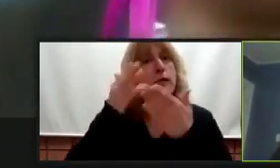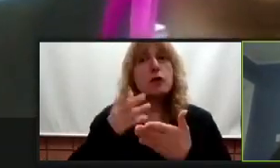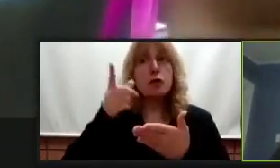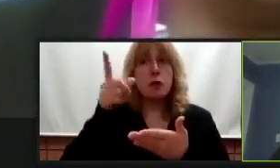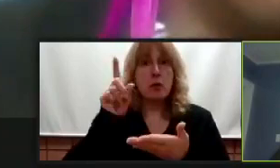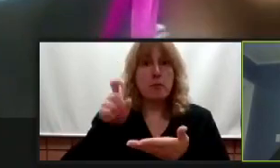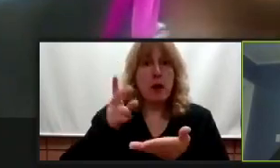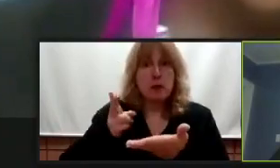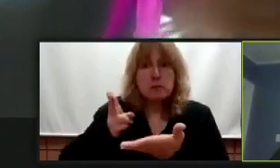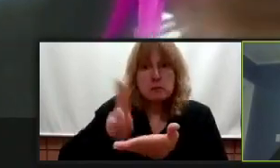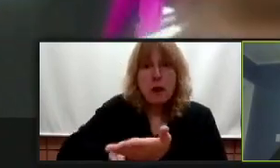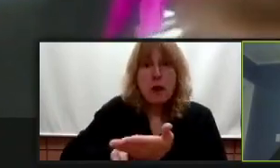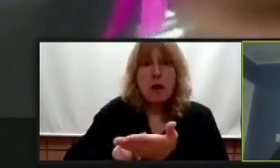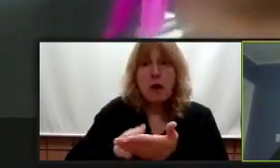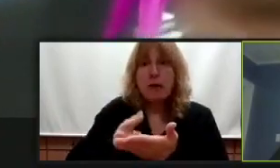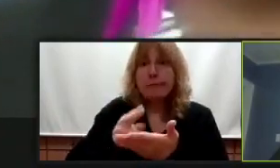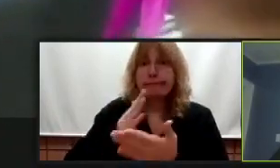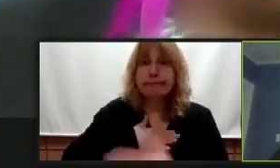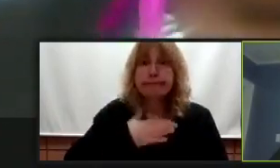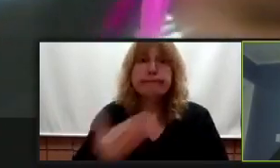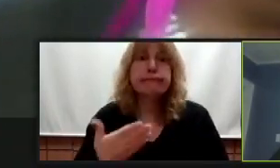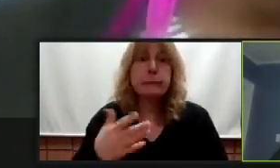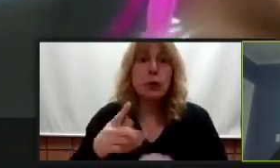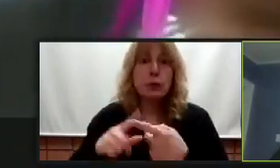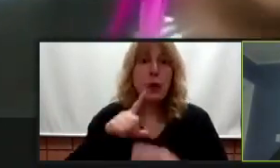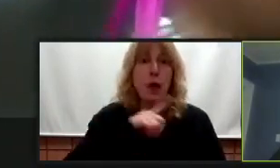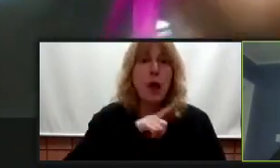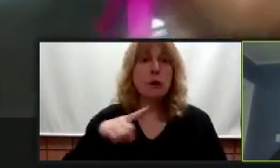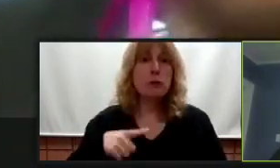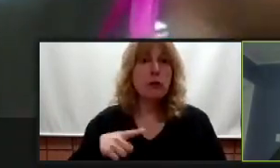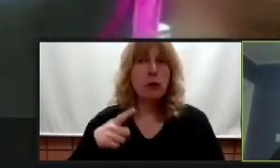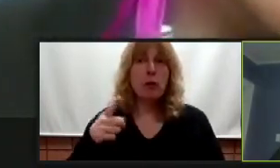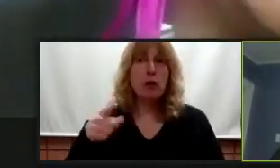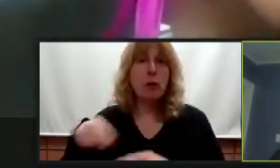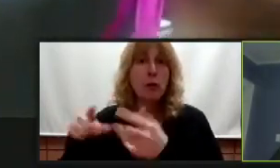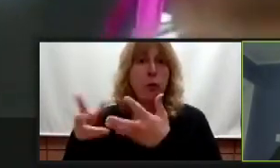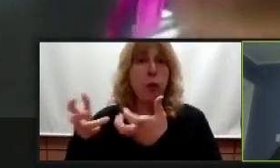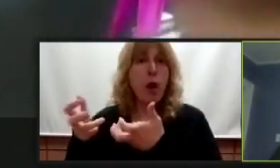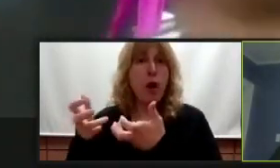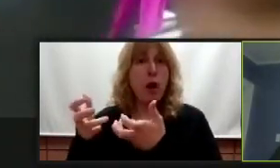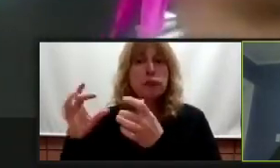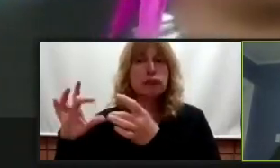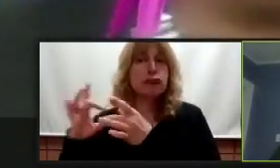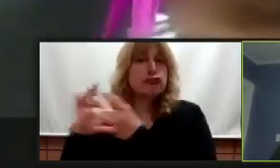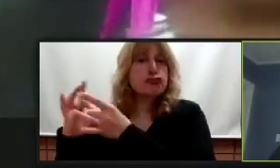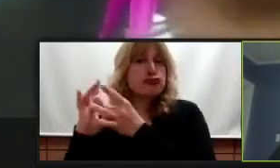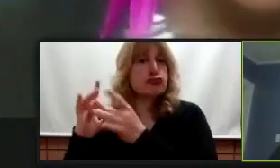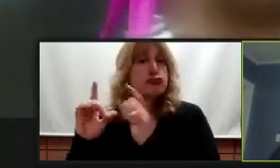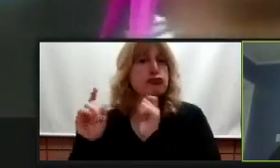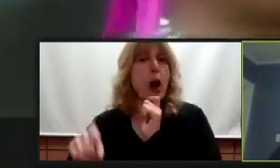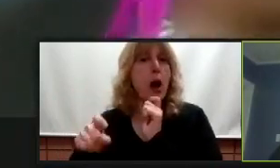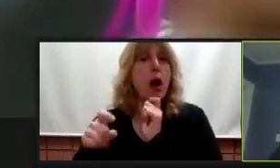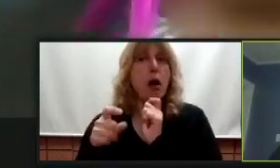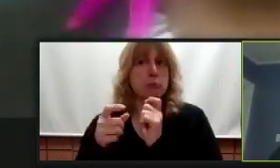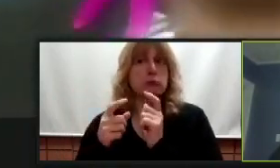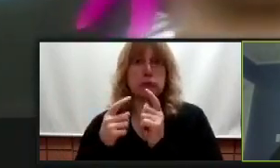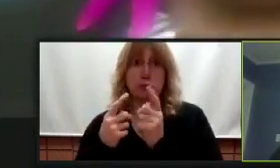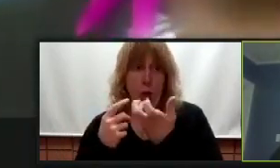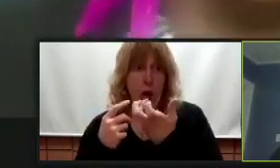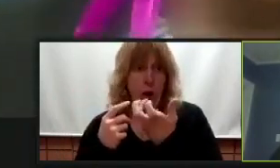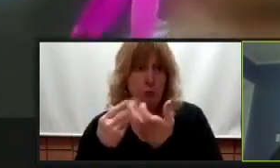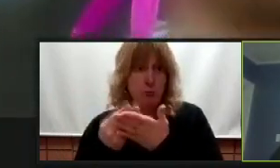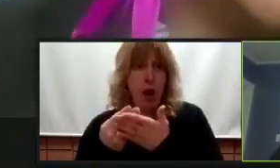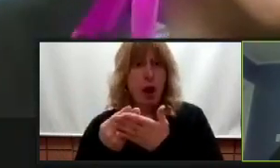legislature wants, then that monies cannot be appropriated. So the governor either has to veto